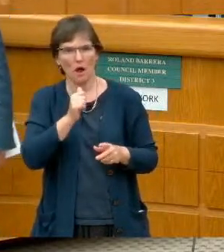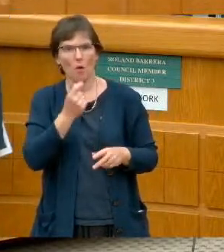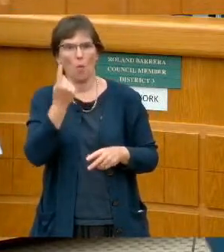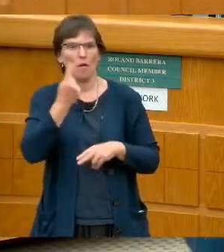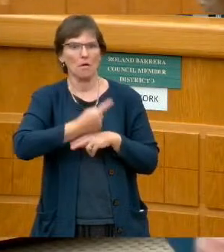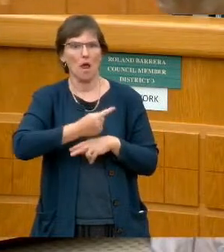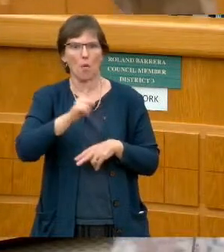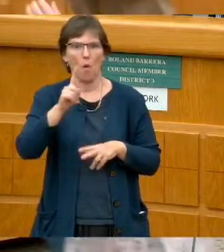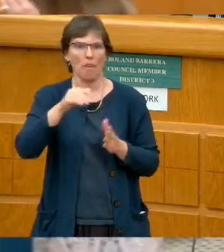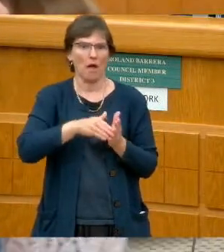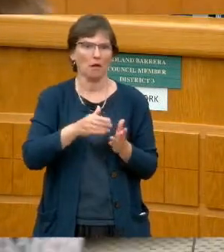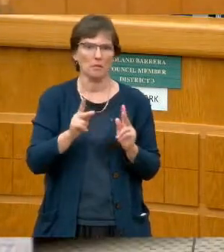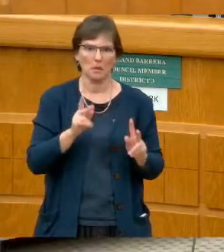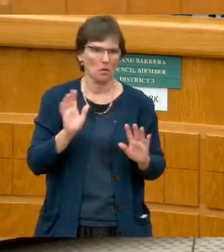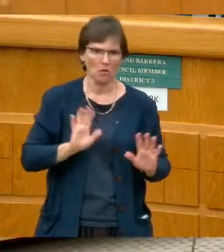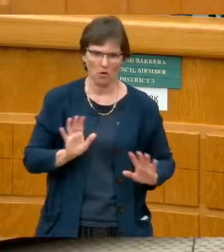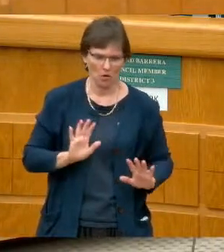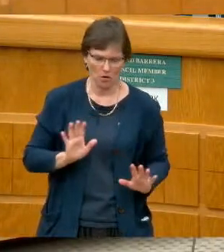thank you.